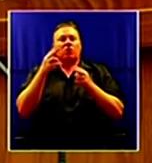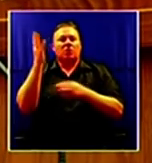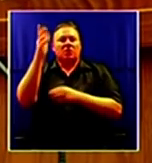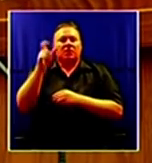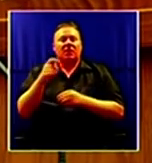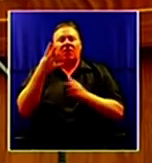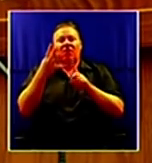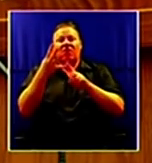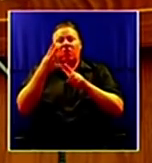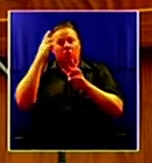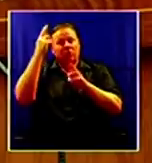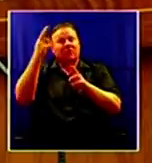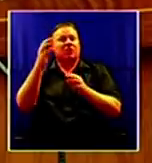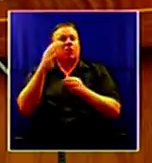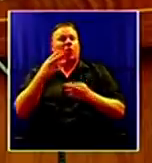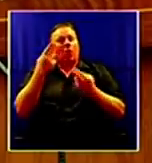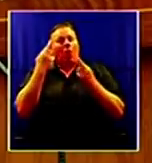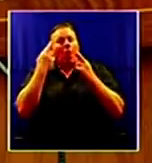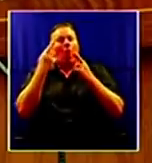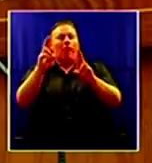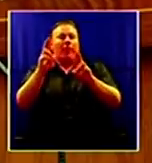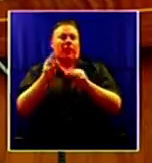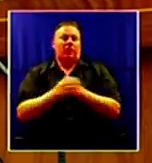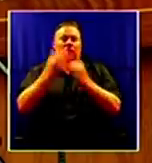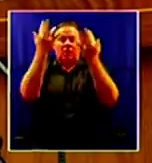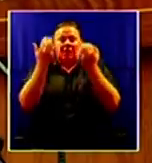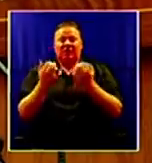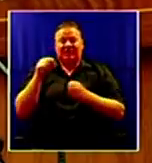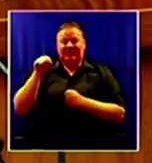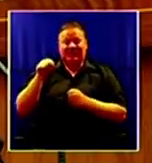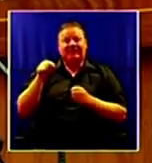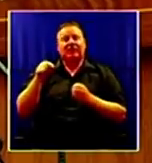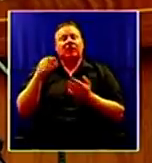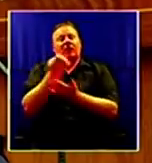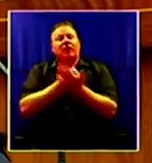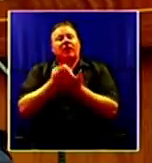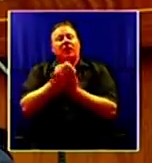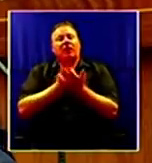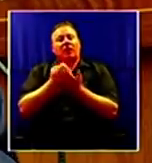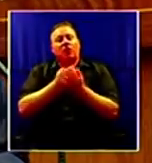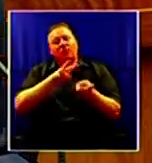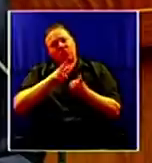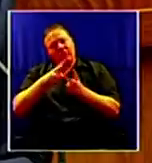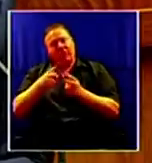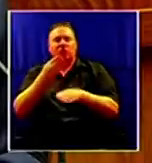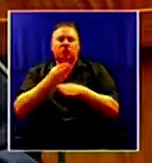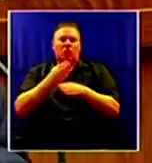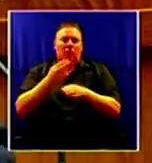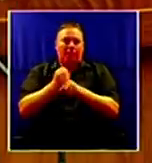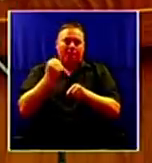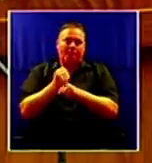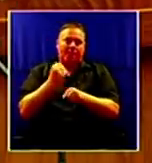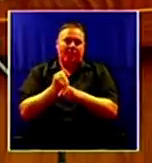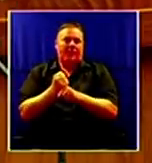this budget explicitly supports economic transformation and job creation. Our 6.2